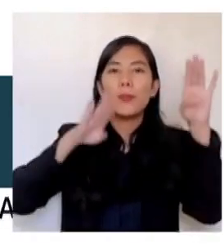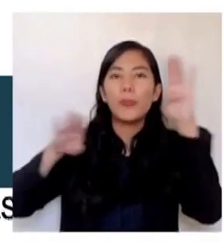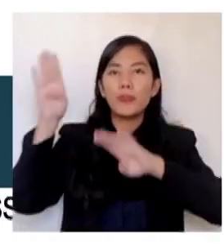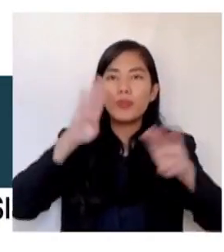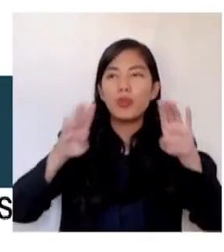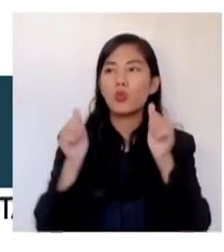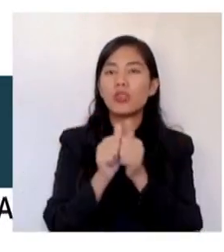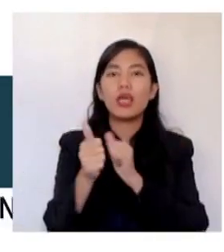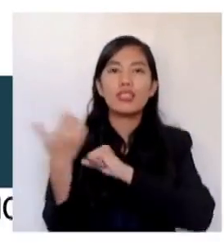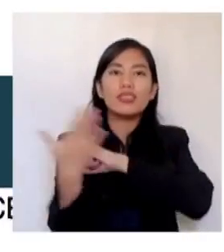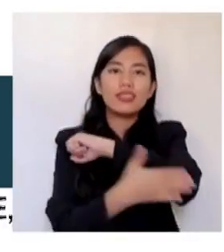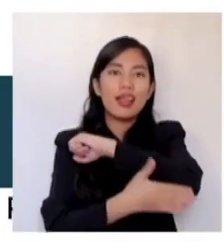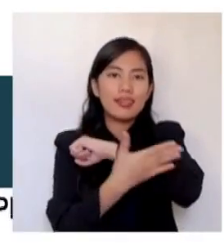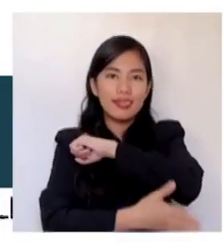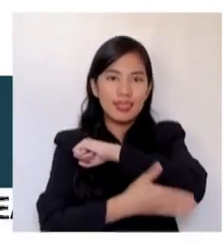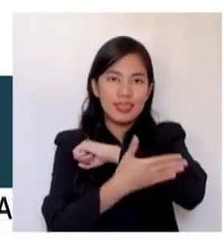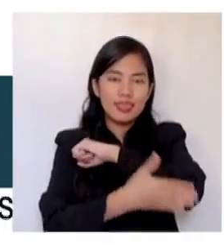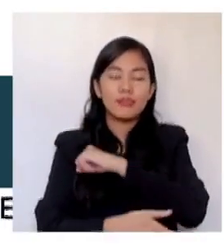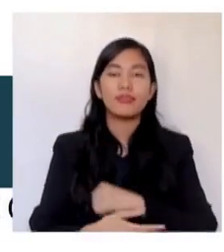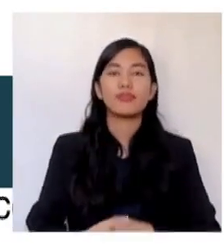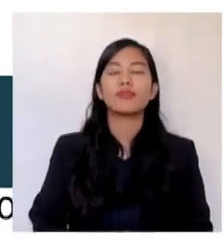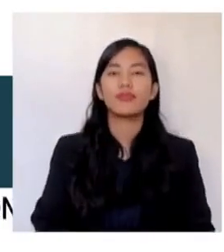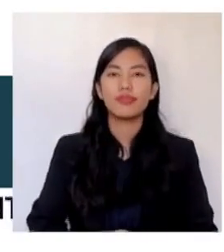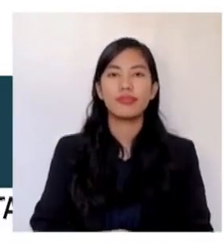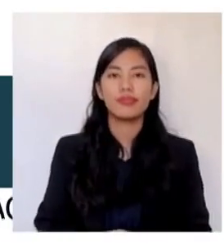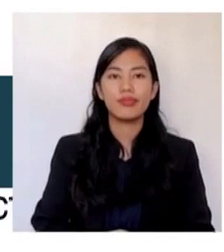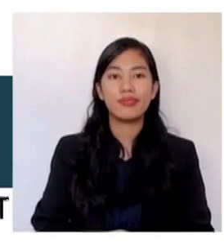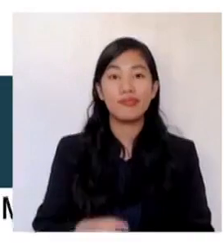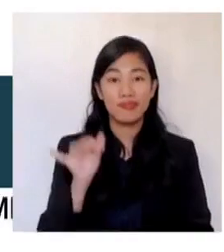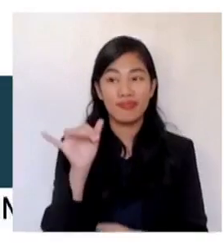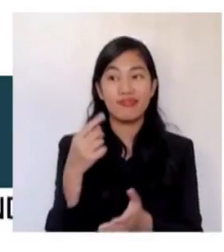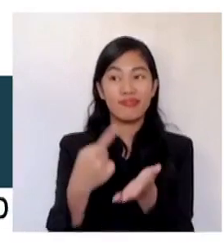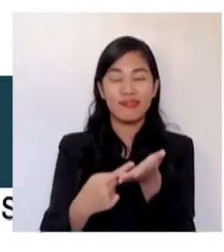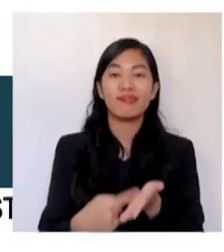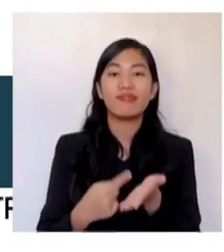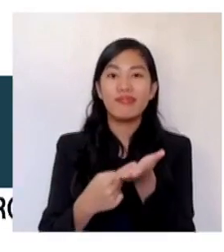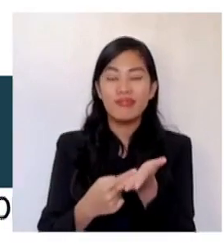foreign relations, right? Mm-hmm. And so the discourse is in a way so